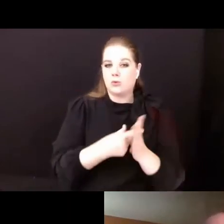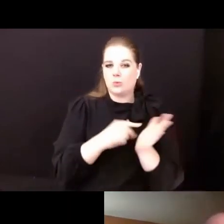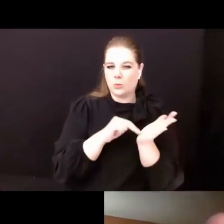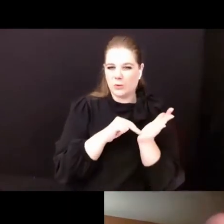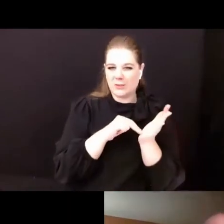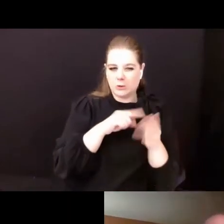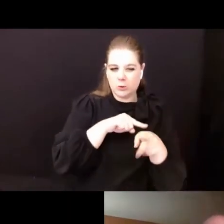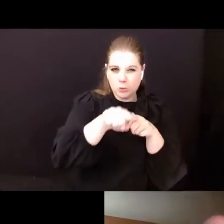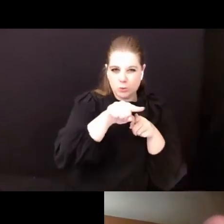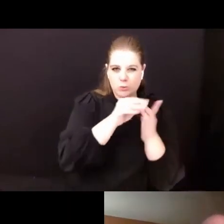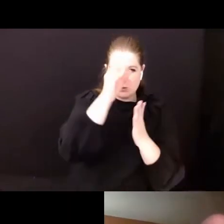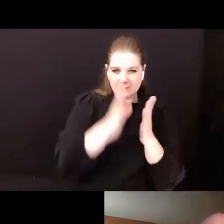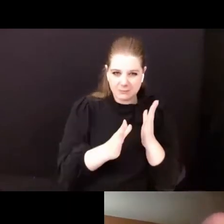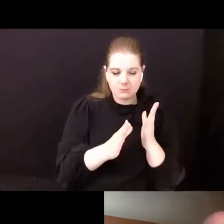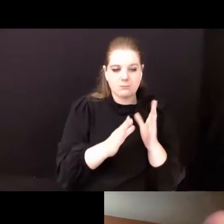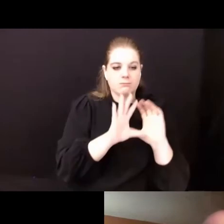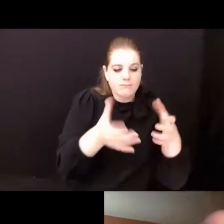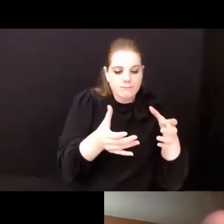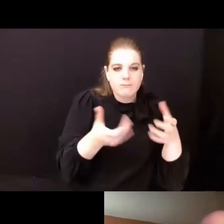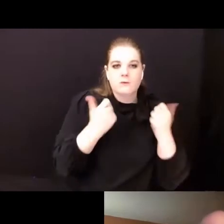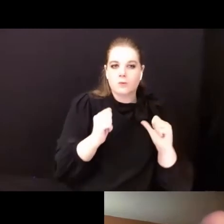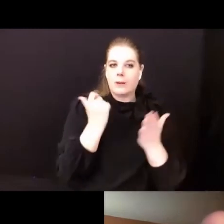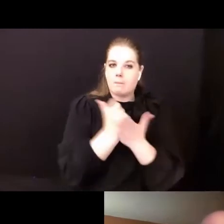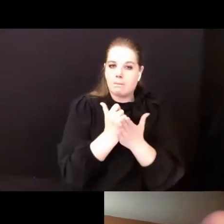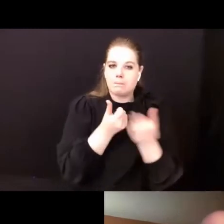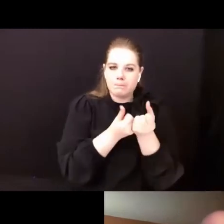to help them to understand